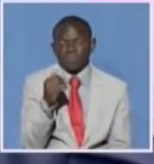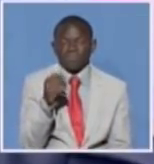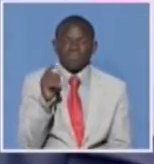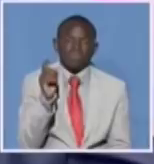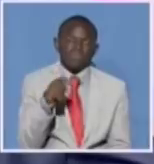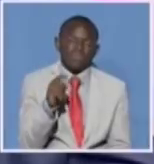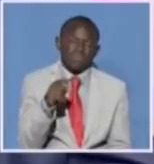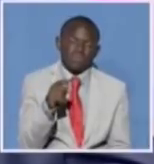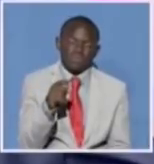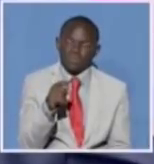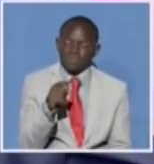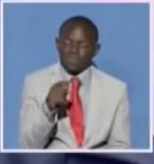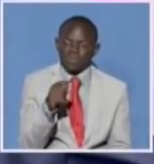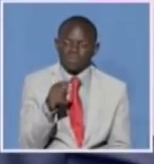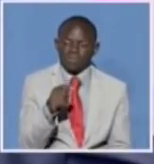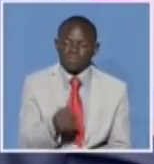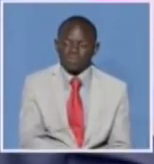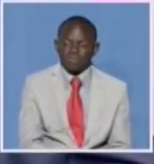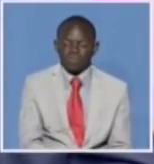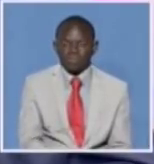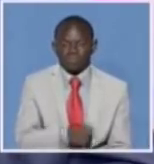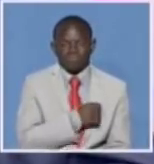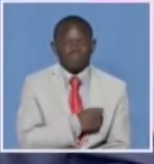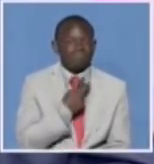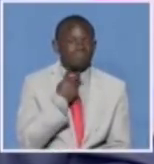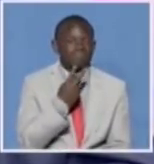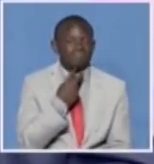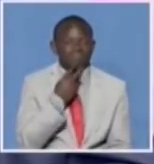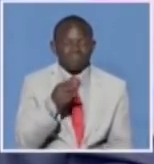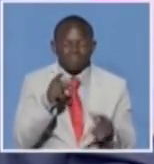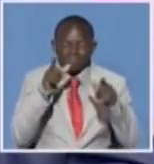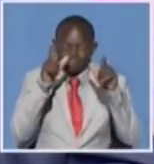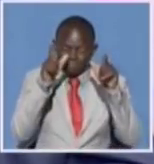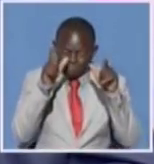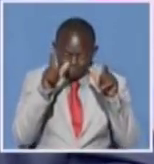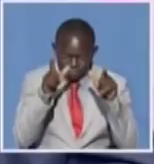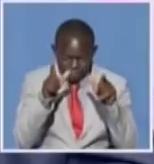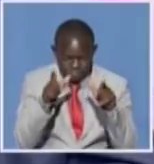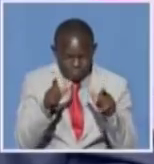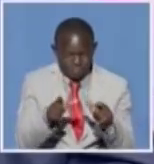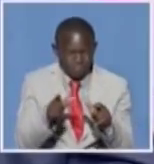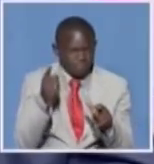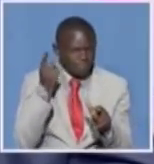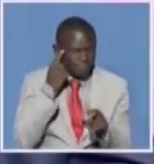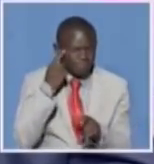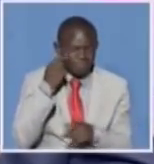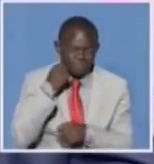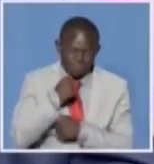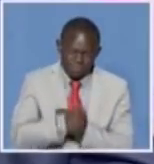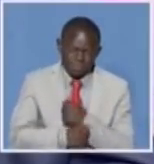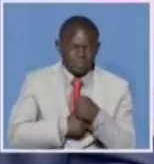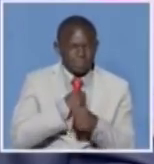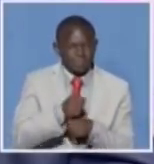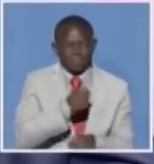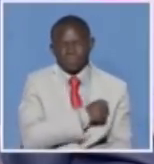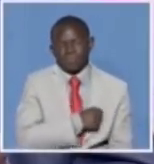review and even research to understand, are we seeing a change in our children in terms of their interests?